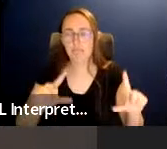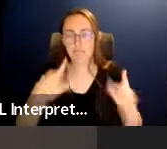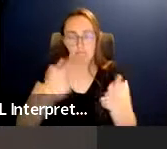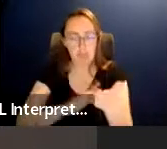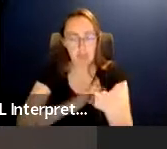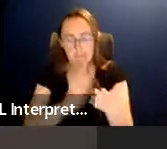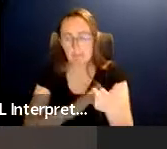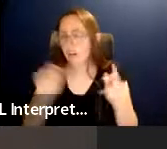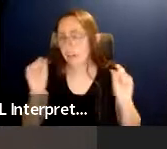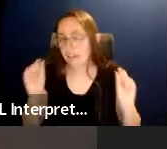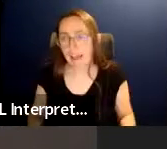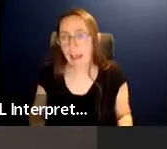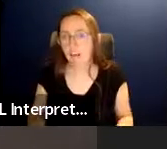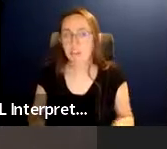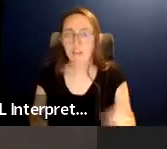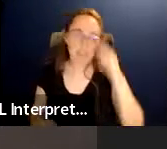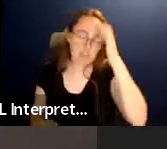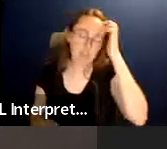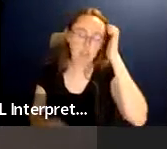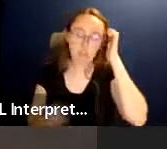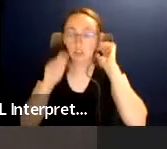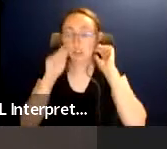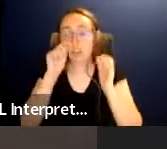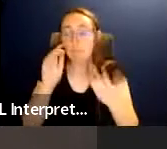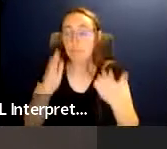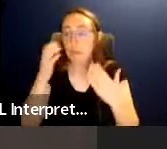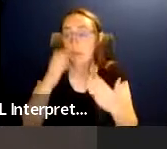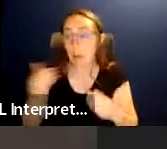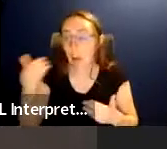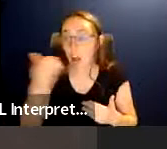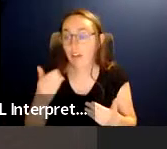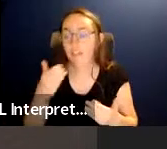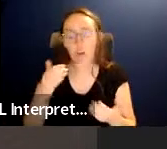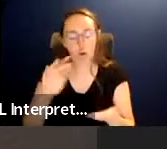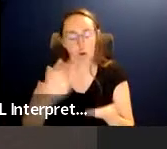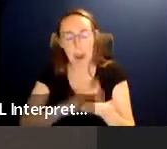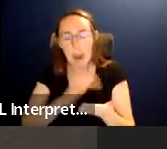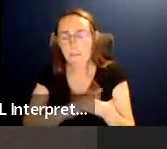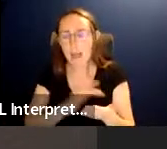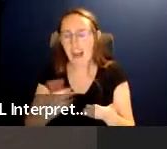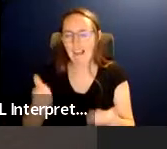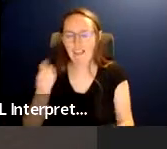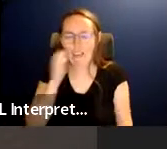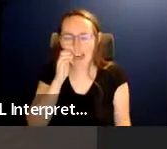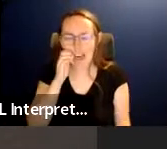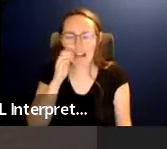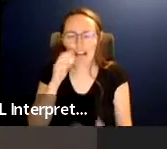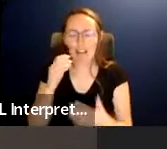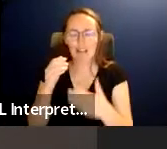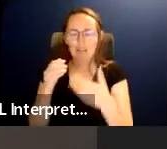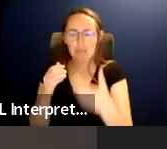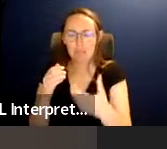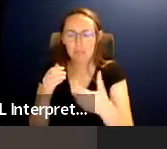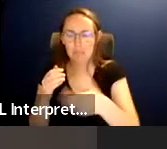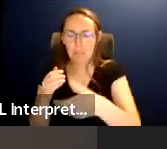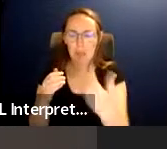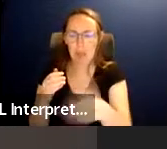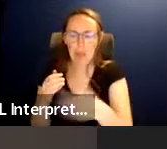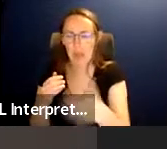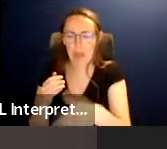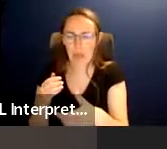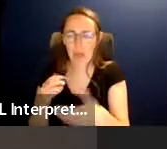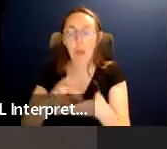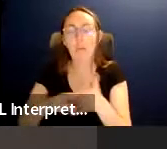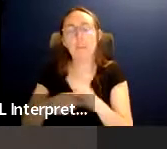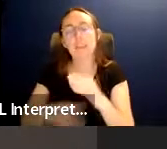your iPhone or your iPad is really thick and it's just not holding in there. That's when you're gonna be using the second